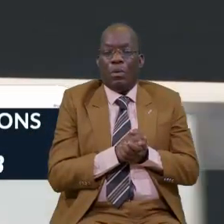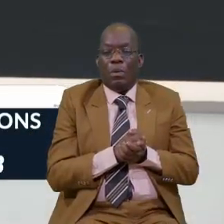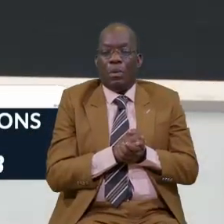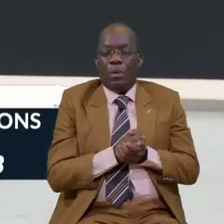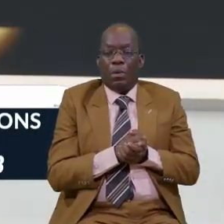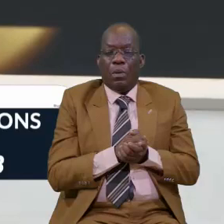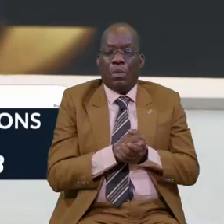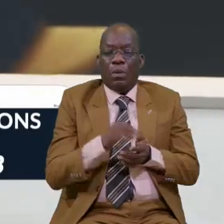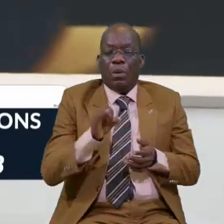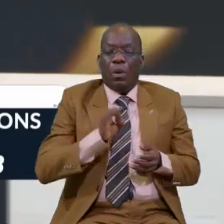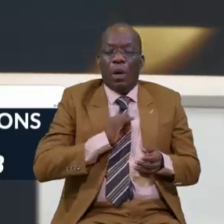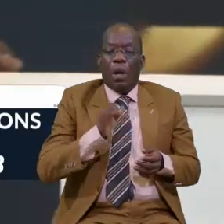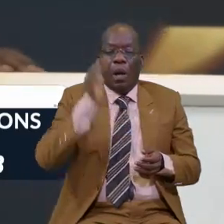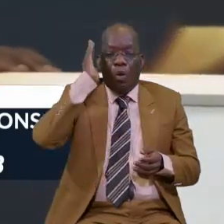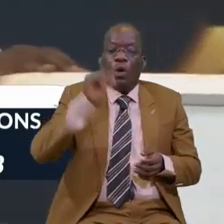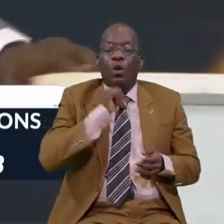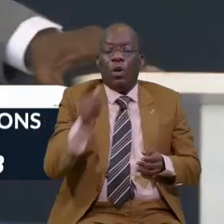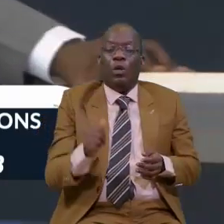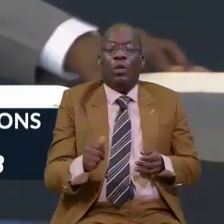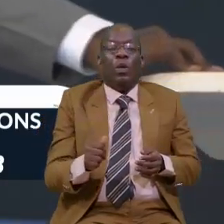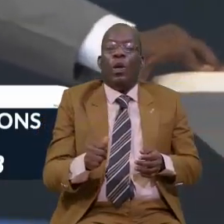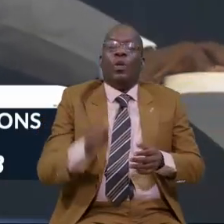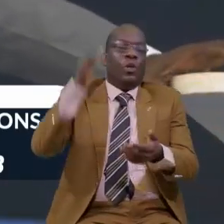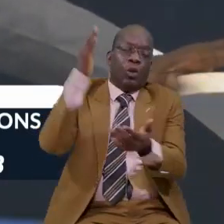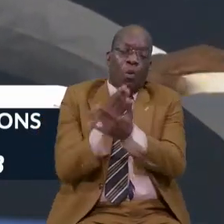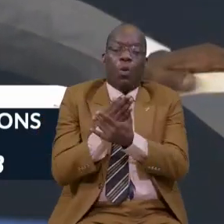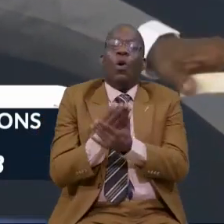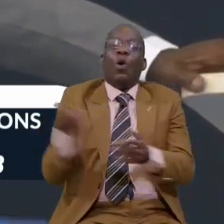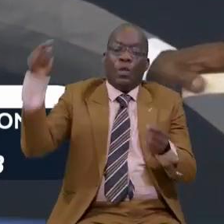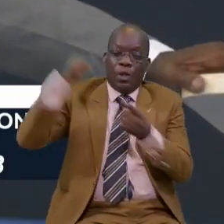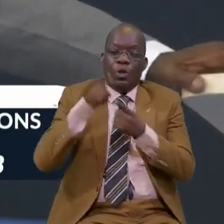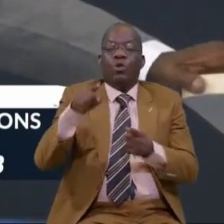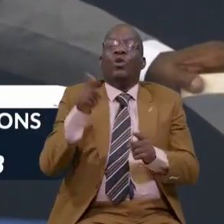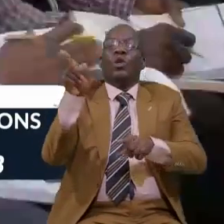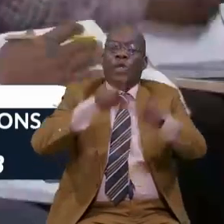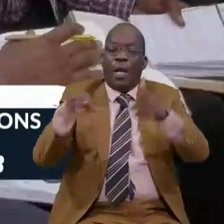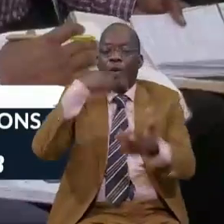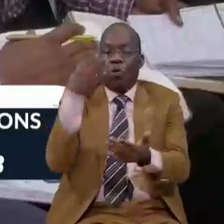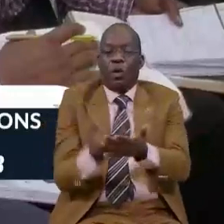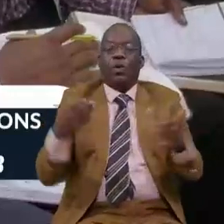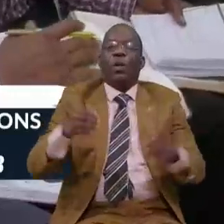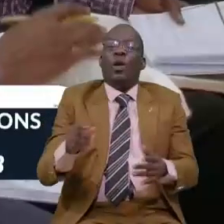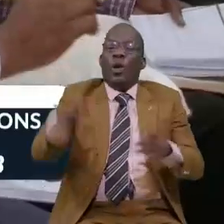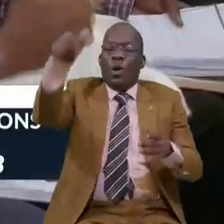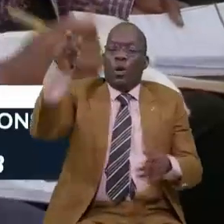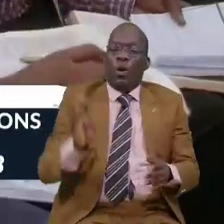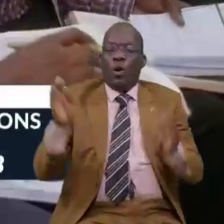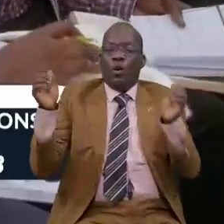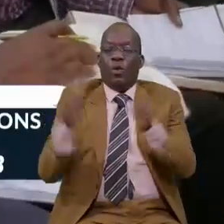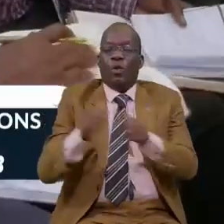I'm not going to give up on you. I didn't say the way I wanted it. God with us.